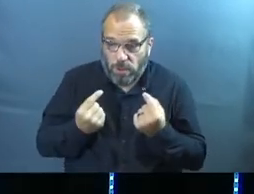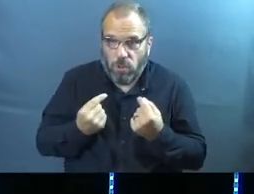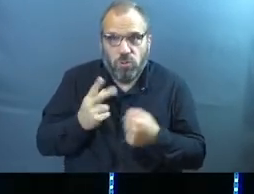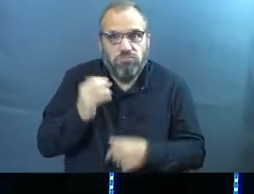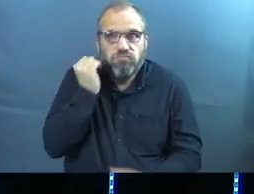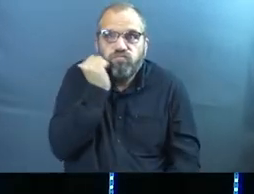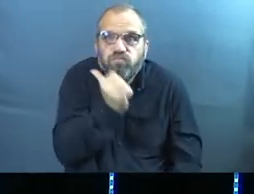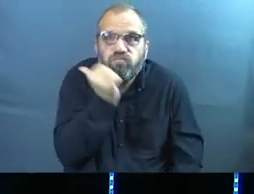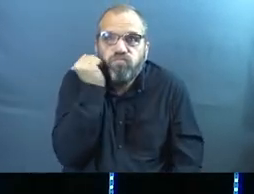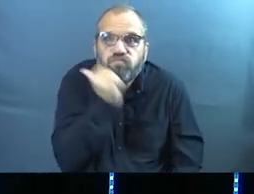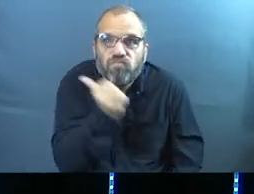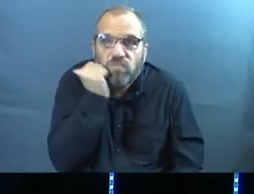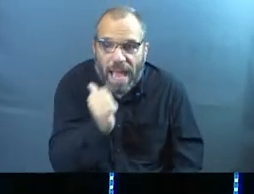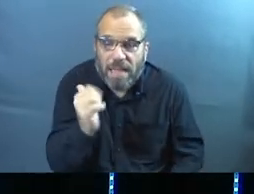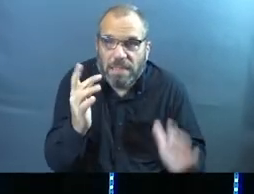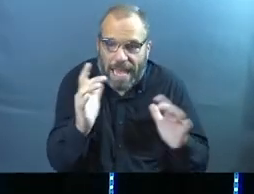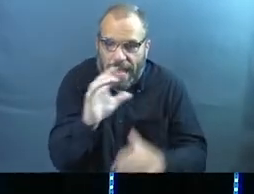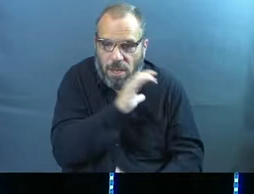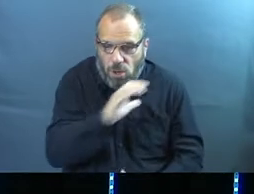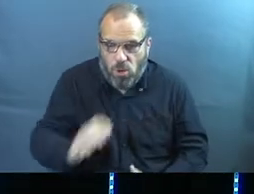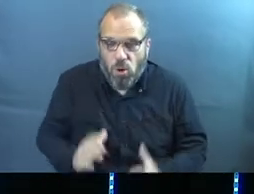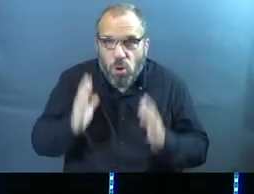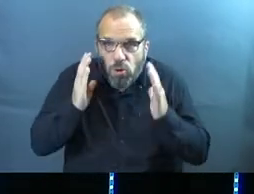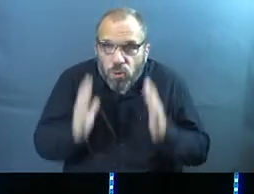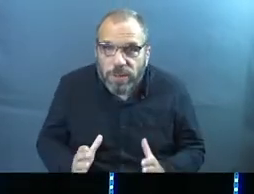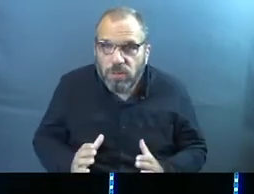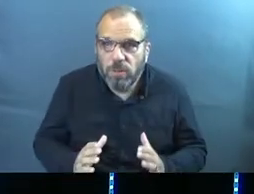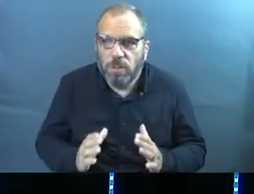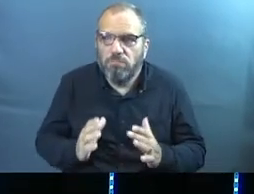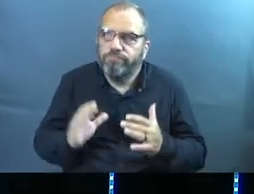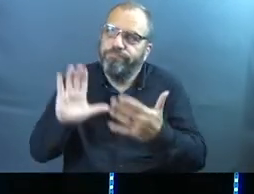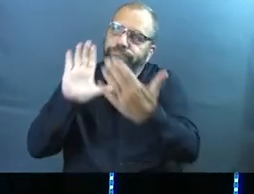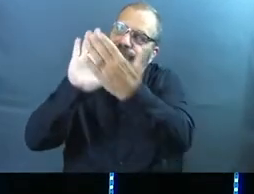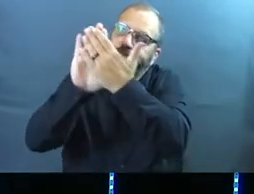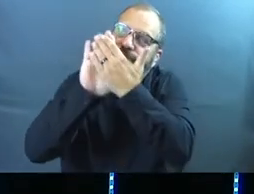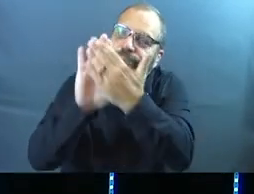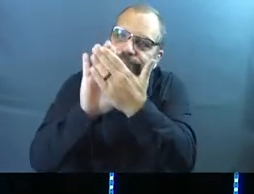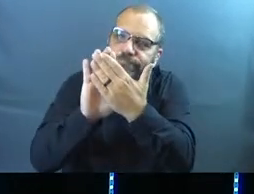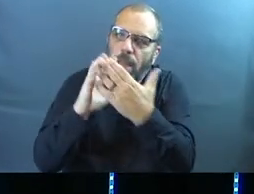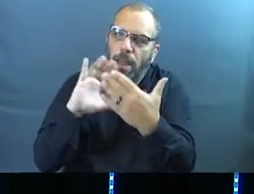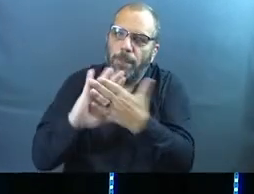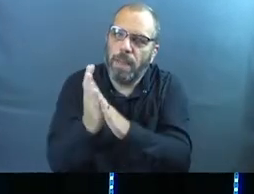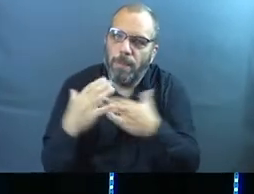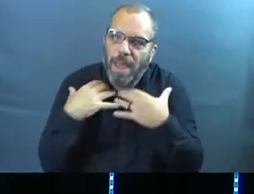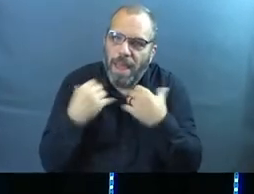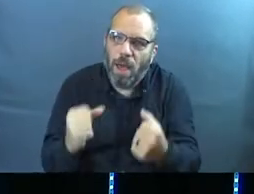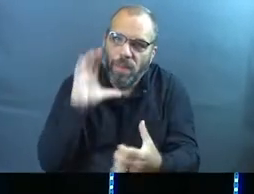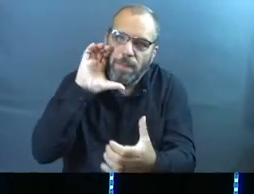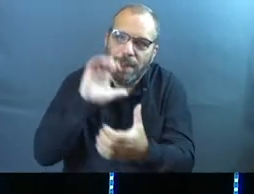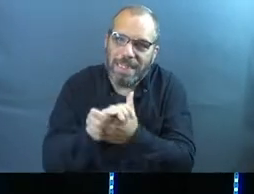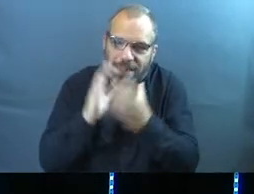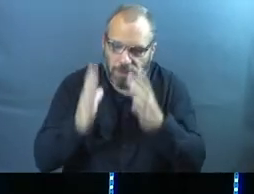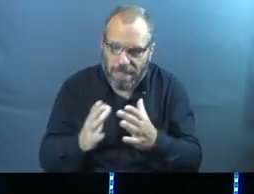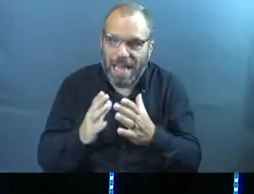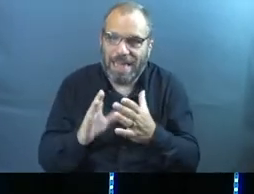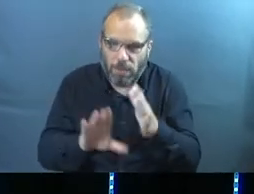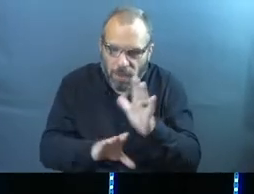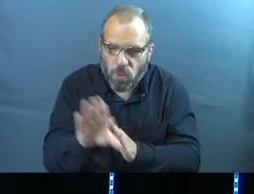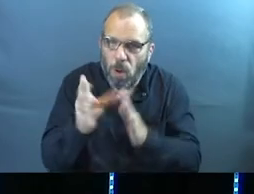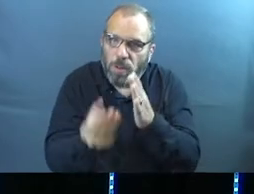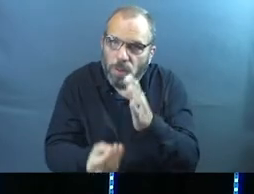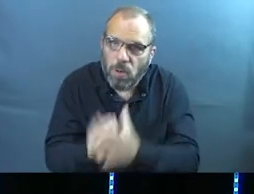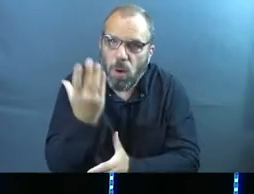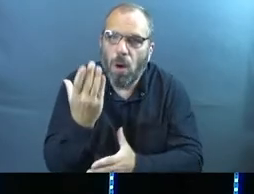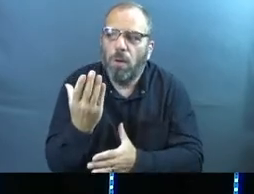on a regular basis as Christians that get us closer to God, make us healthy believers, right? Like we grow as a result of these